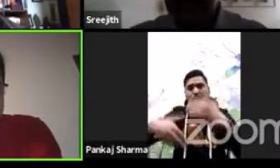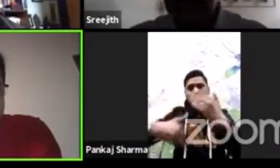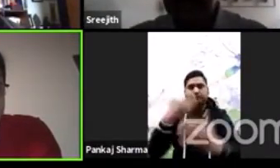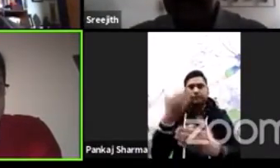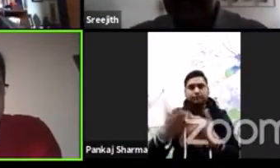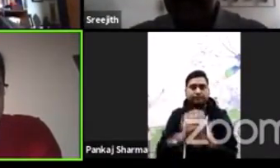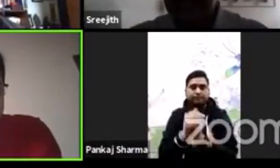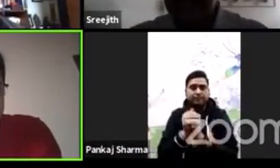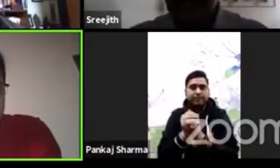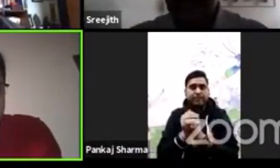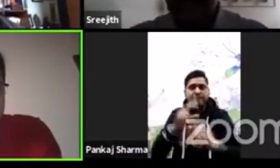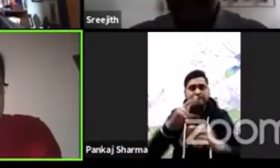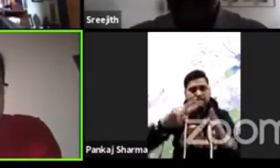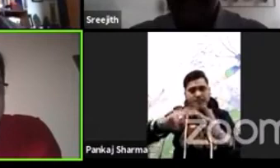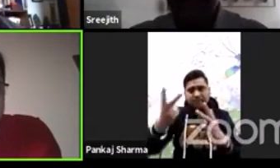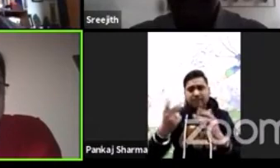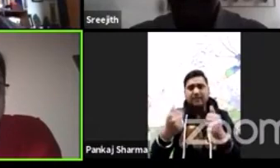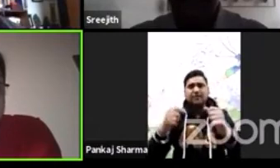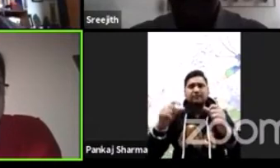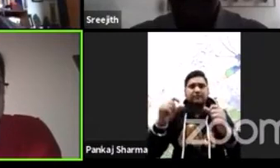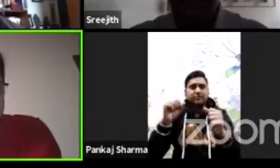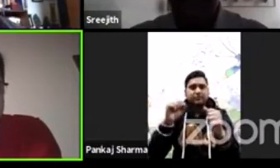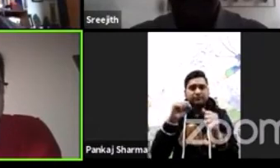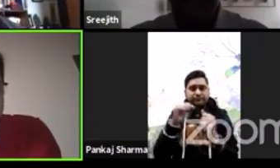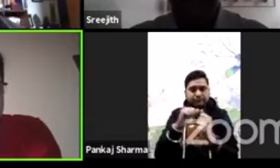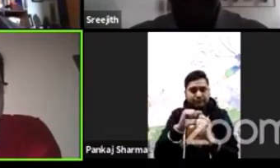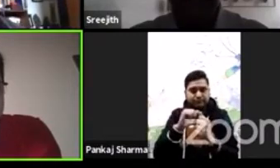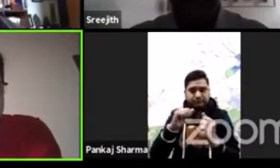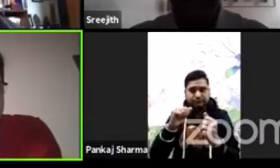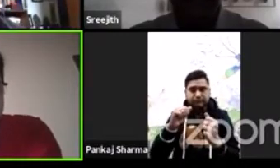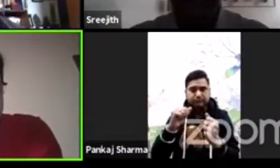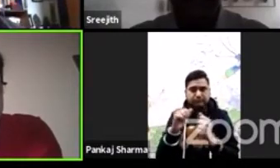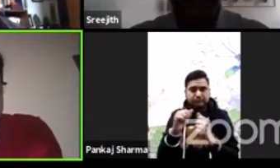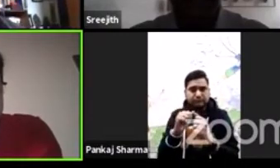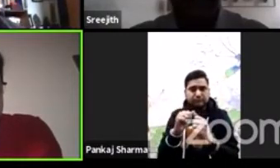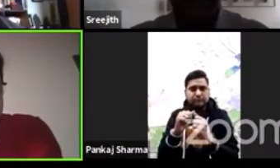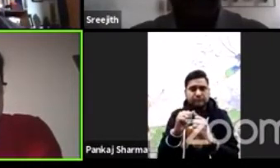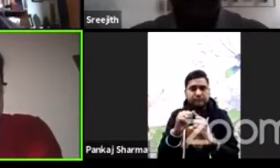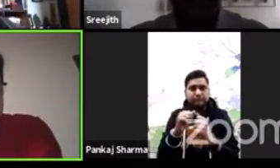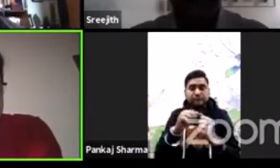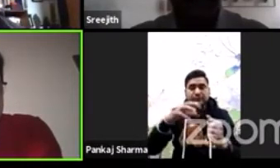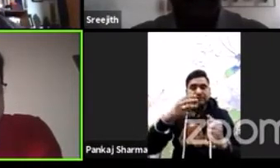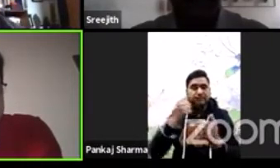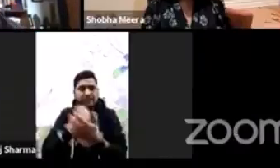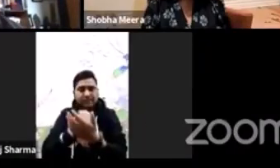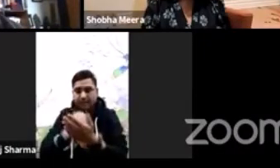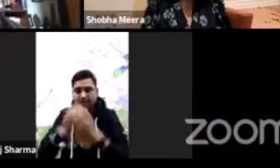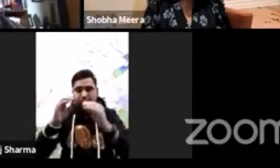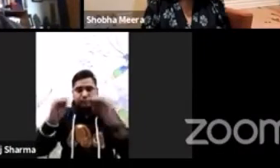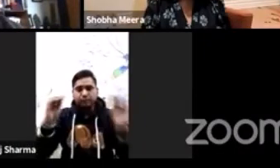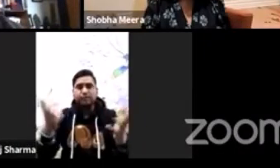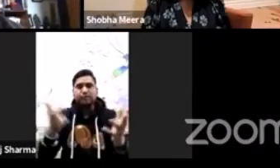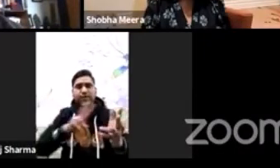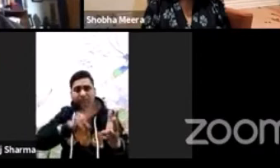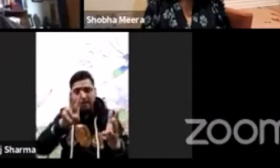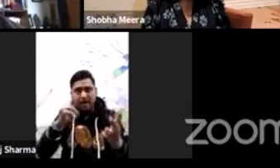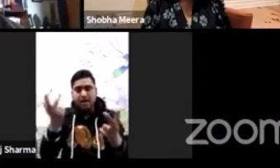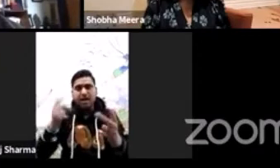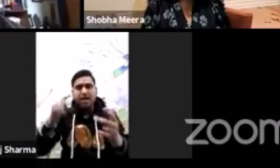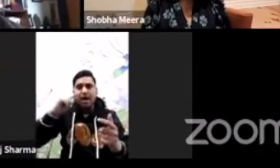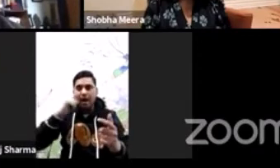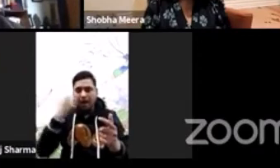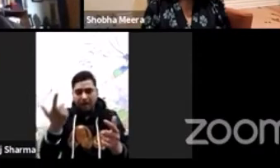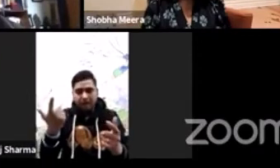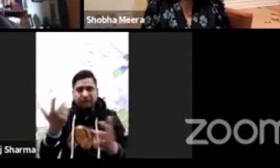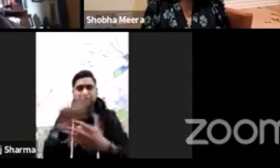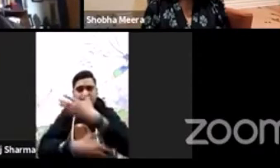to train and educate women from villages and rural area, and